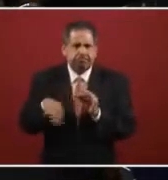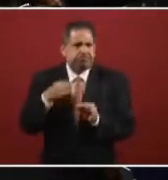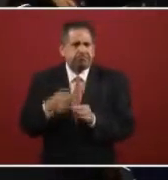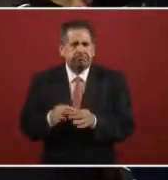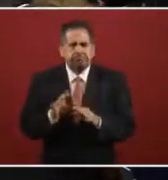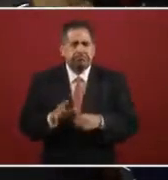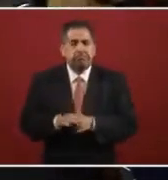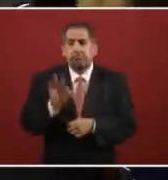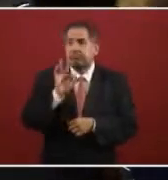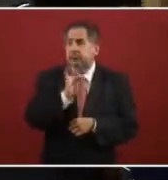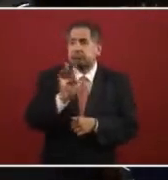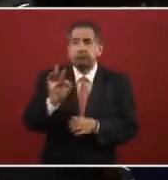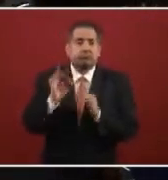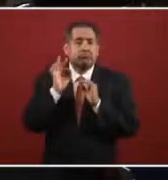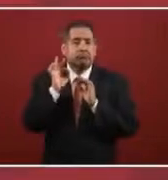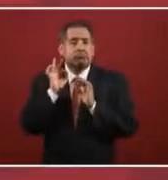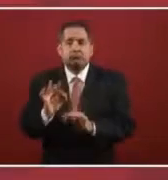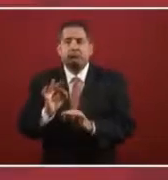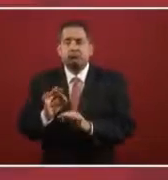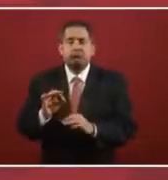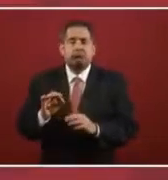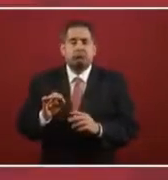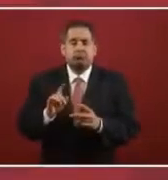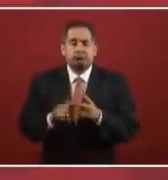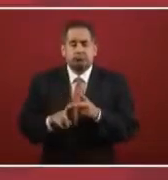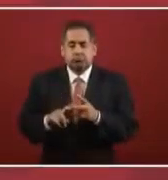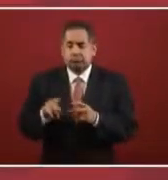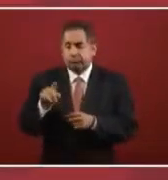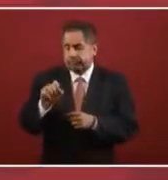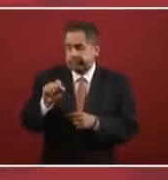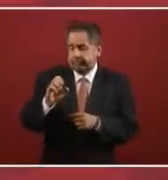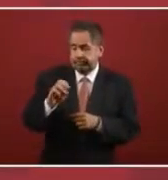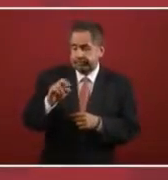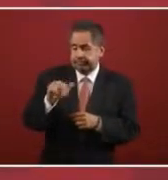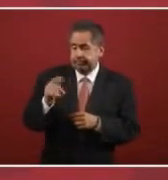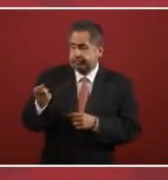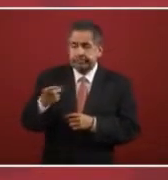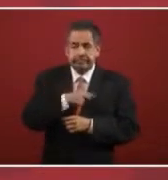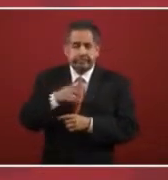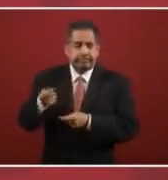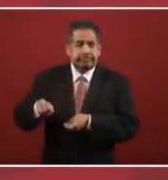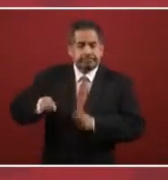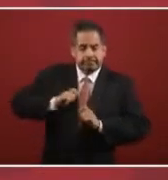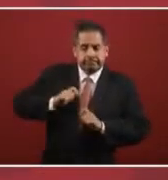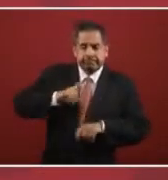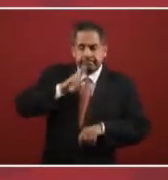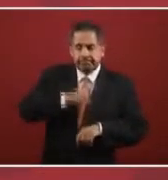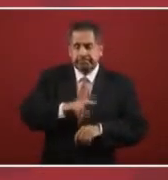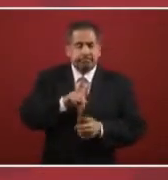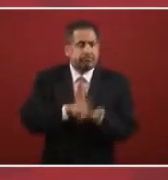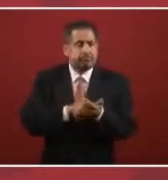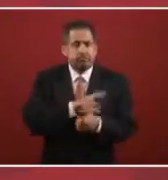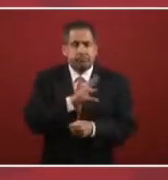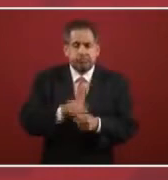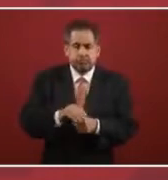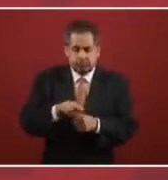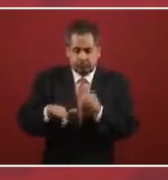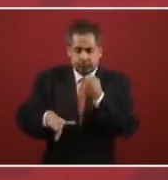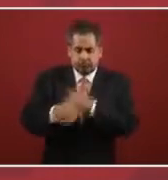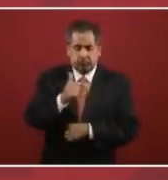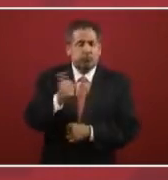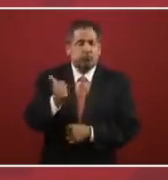evaluation, fecha límite tiene and due to la the Semarnat entregar el resultado a más tardar has el to 12 give, de